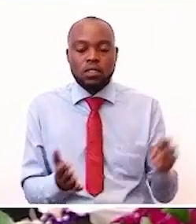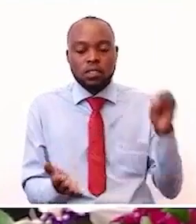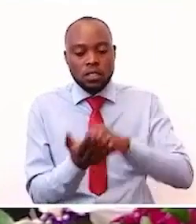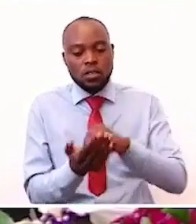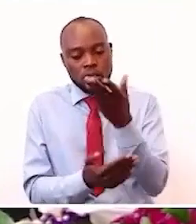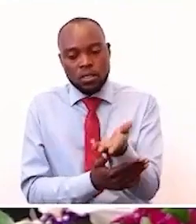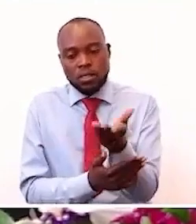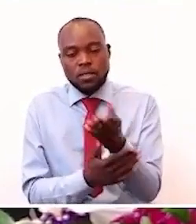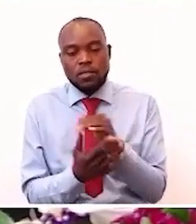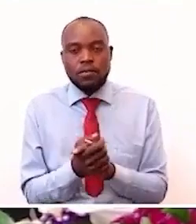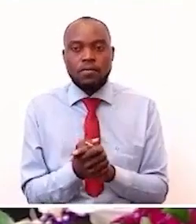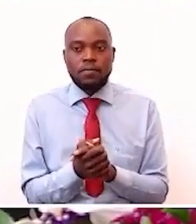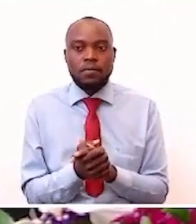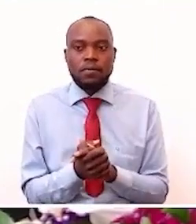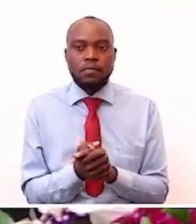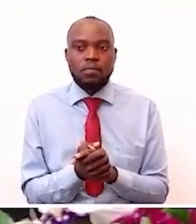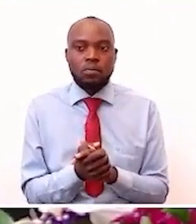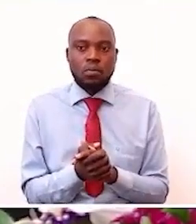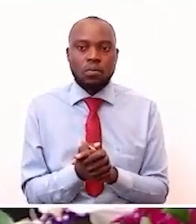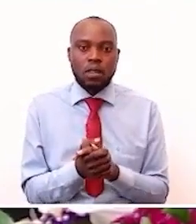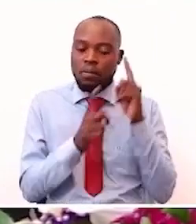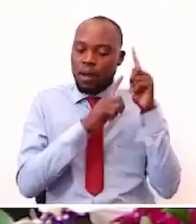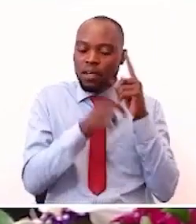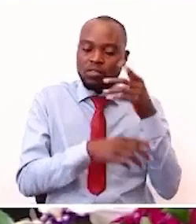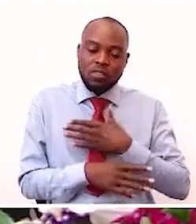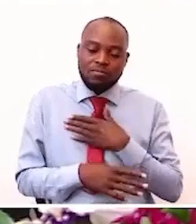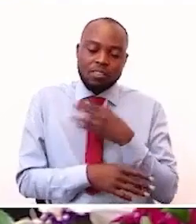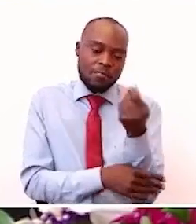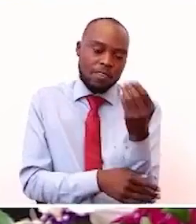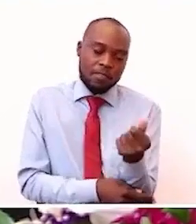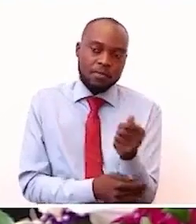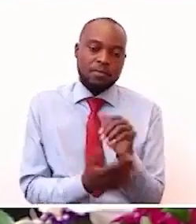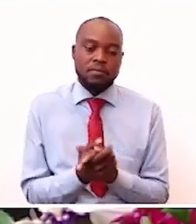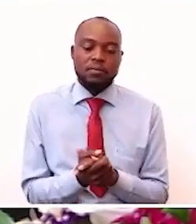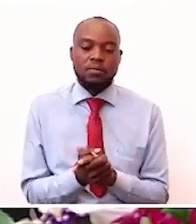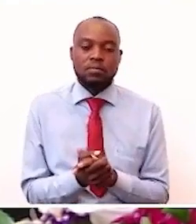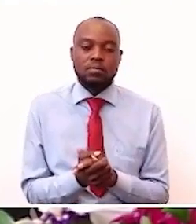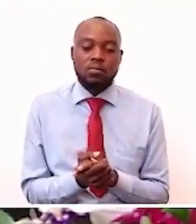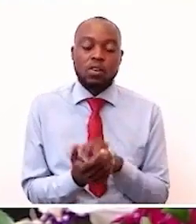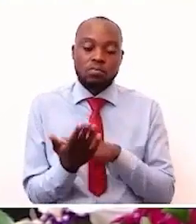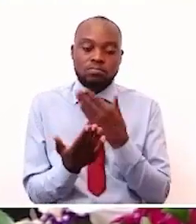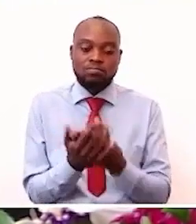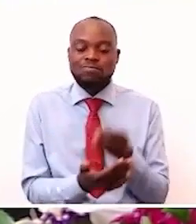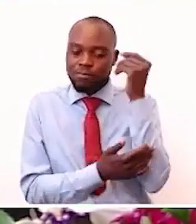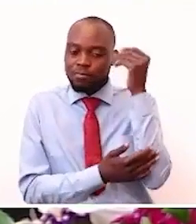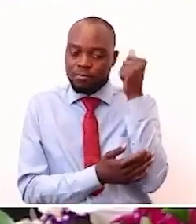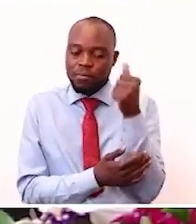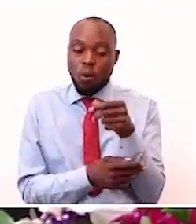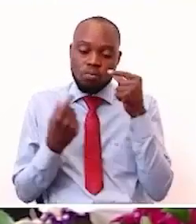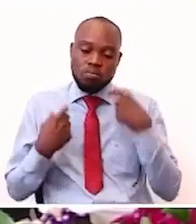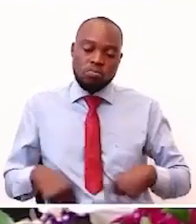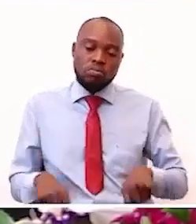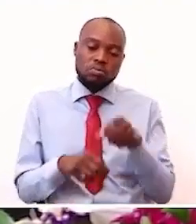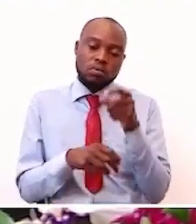to our view of the financial architecture. Then, because financial integrity is an